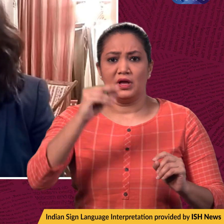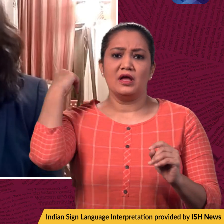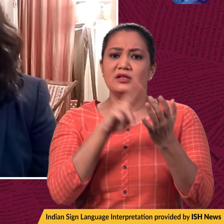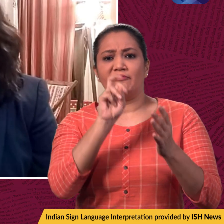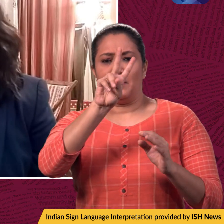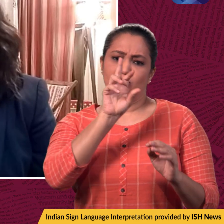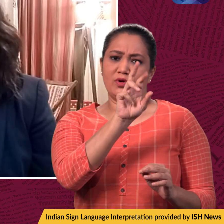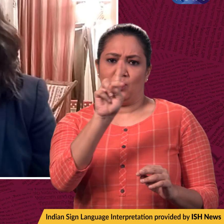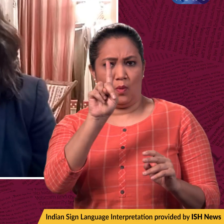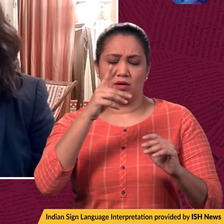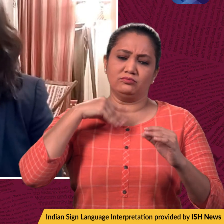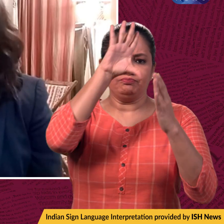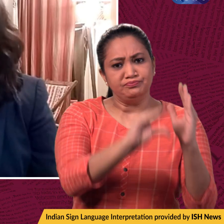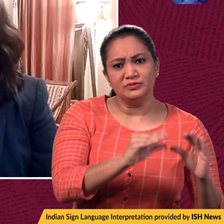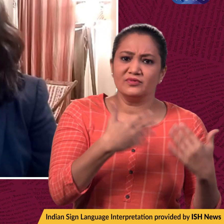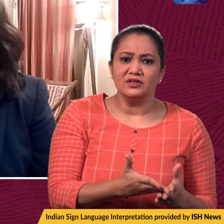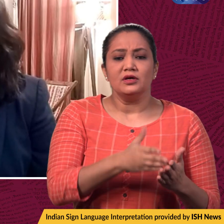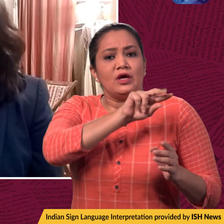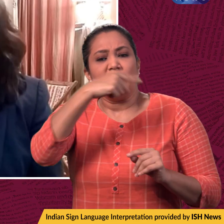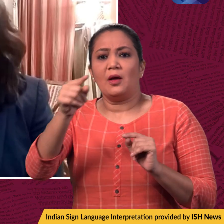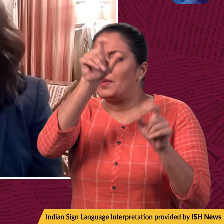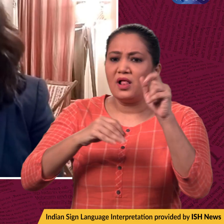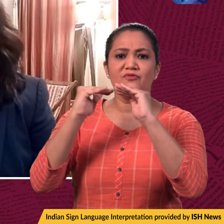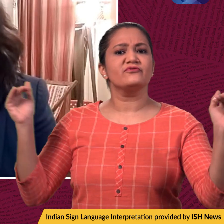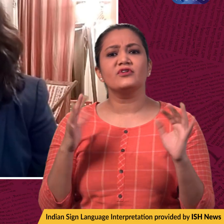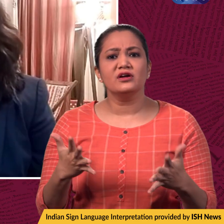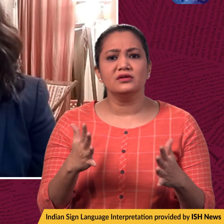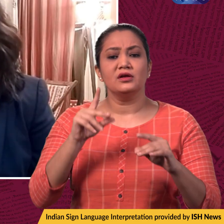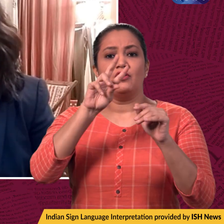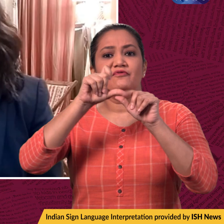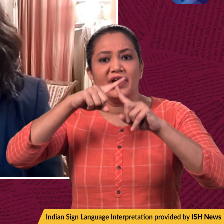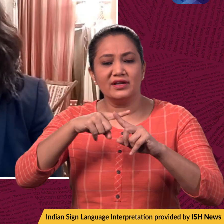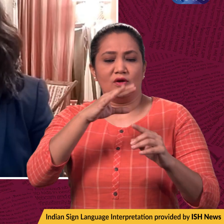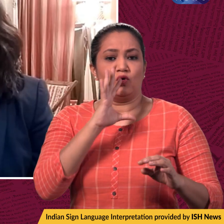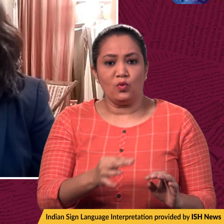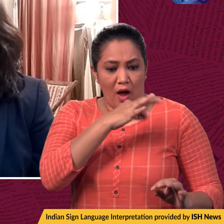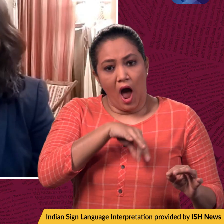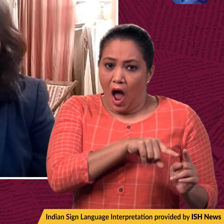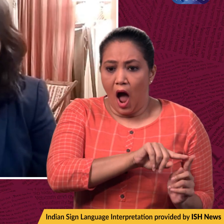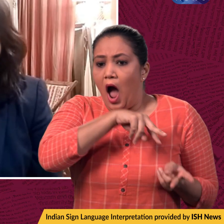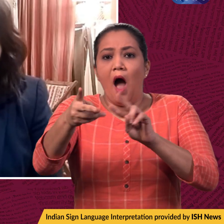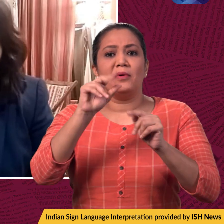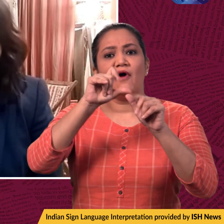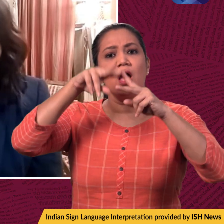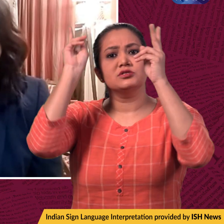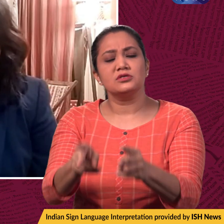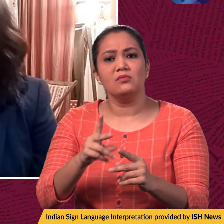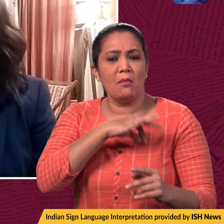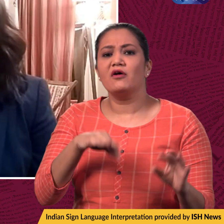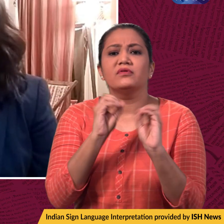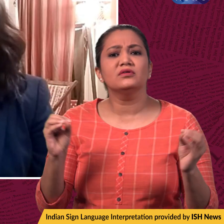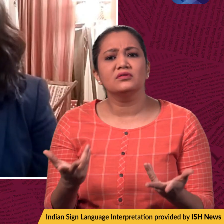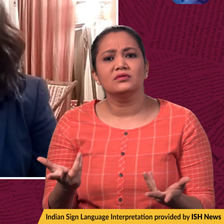centre last November, and had done injustice to the people by not transferring the benefits of the move to them. He said, and I